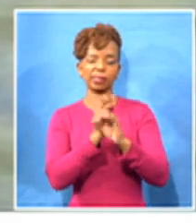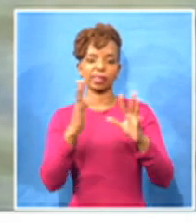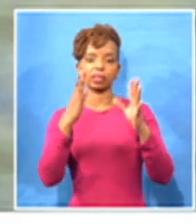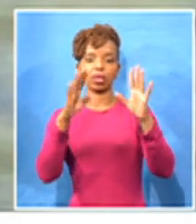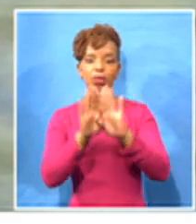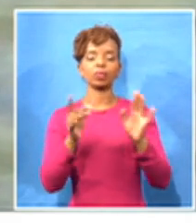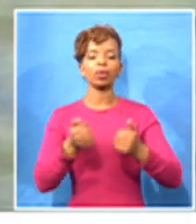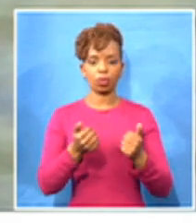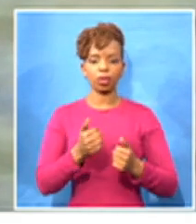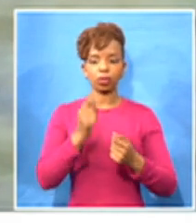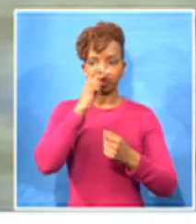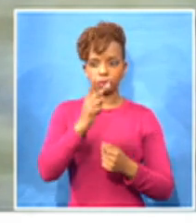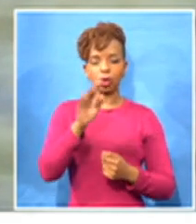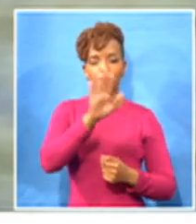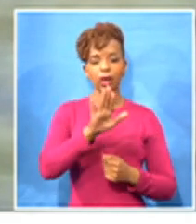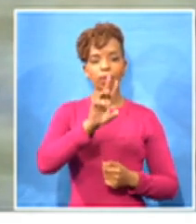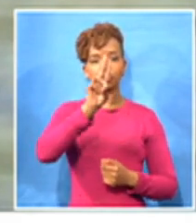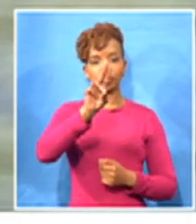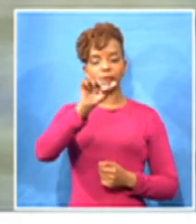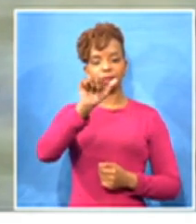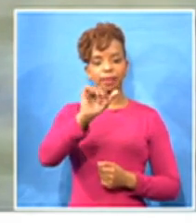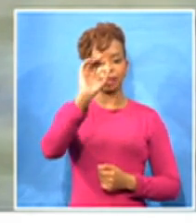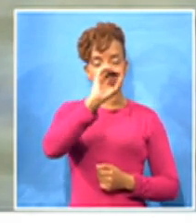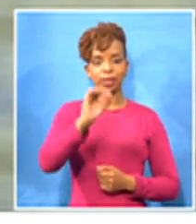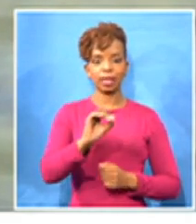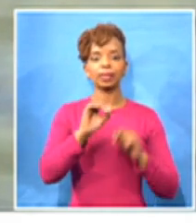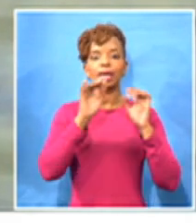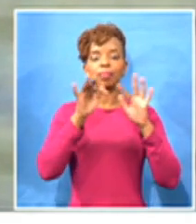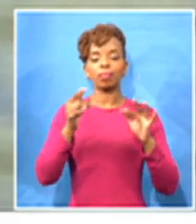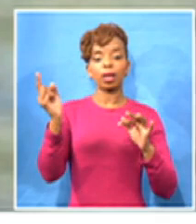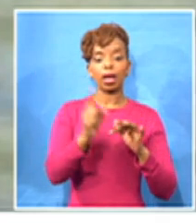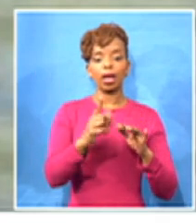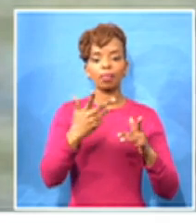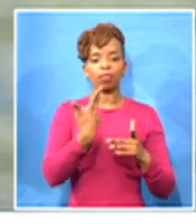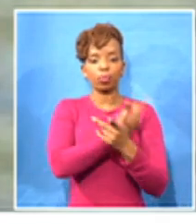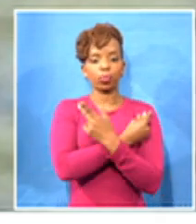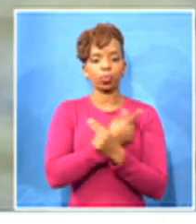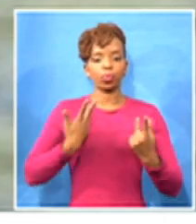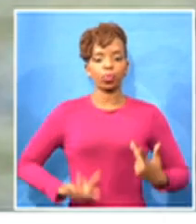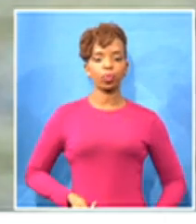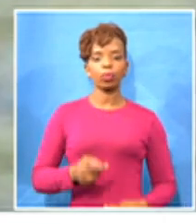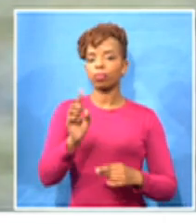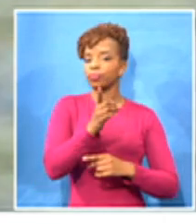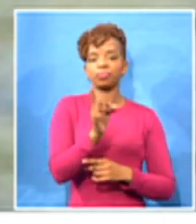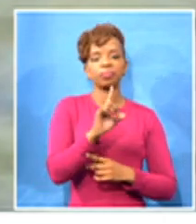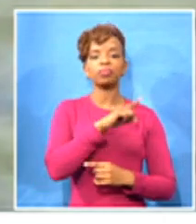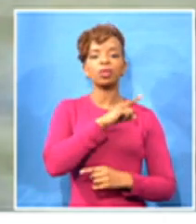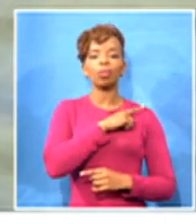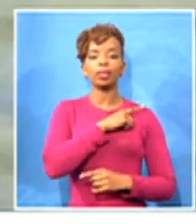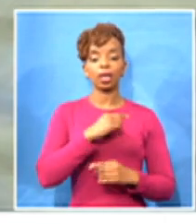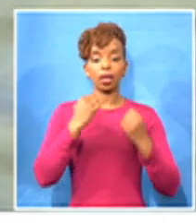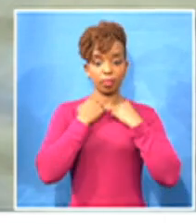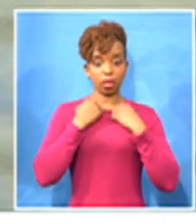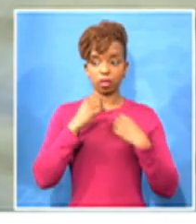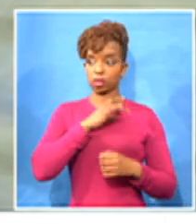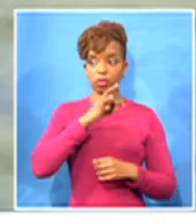already saw a 26% decline in immunization because parents are very fearful to take themselves, their